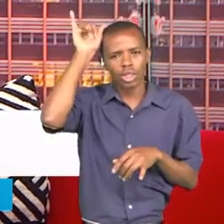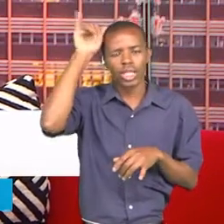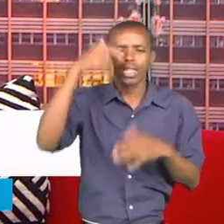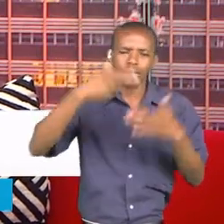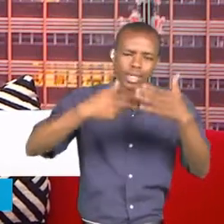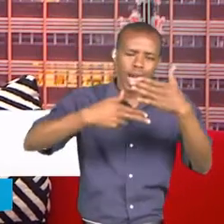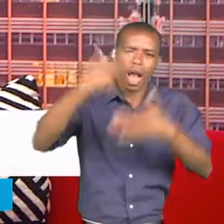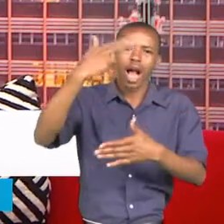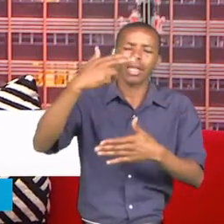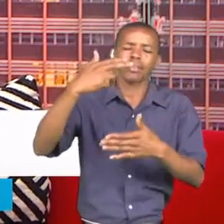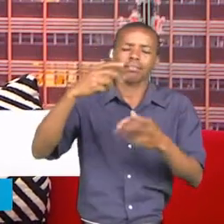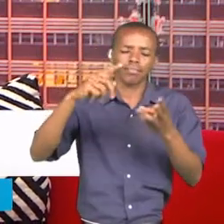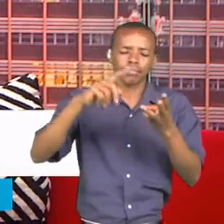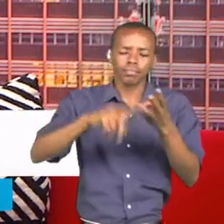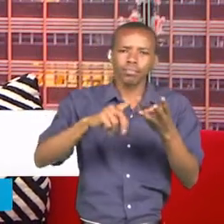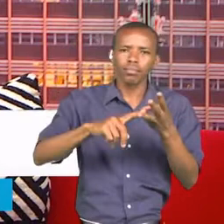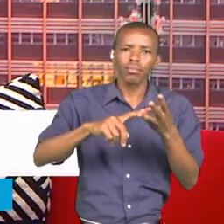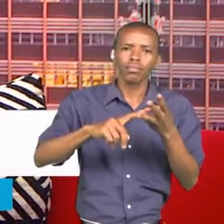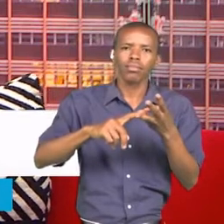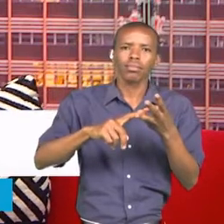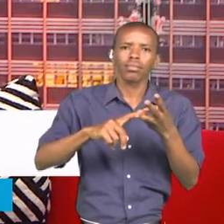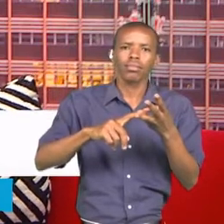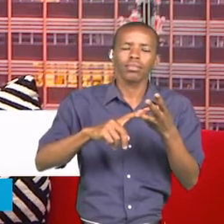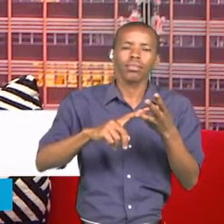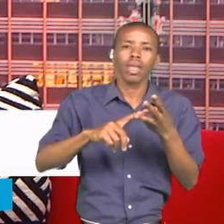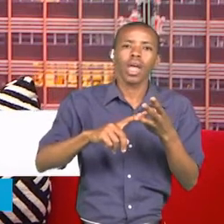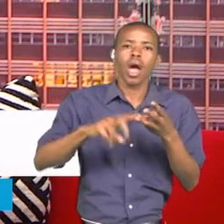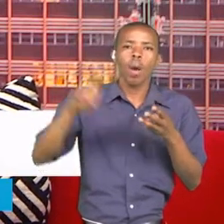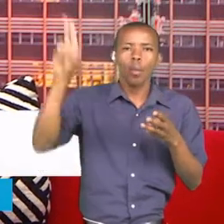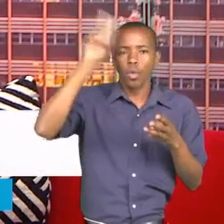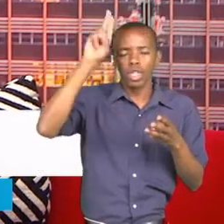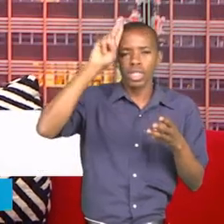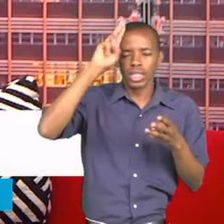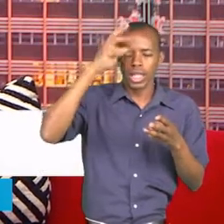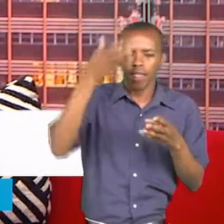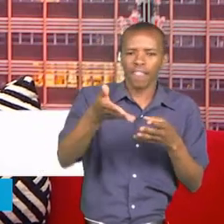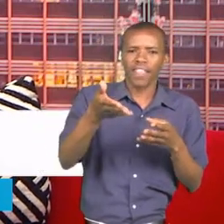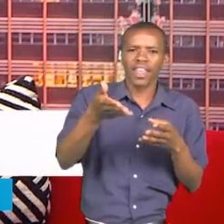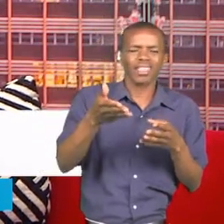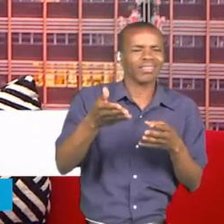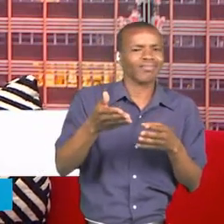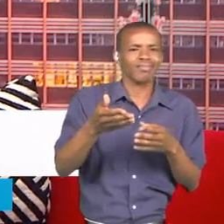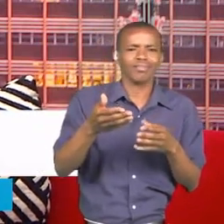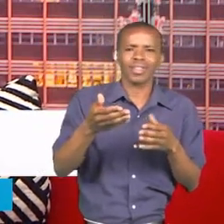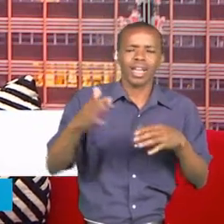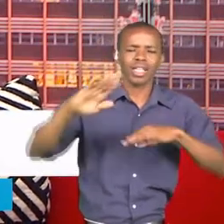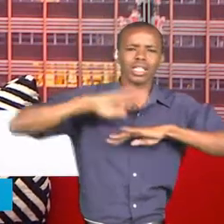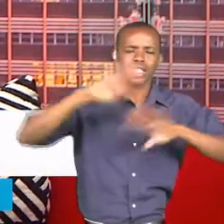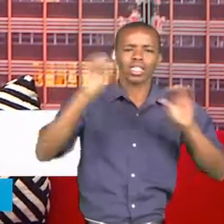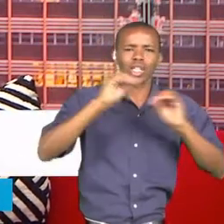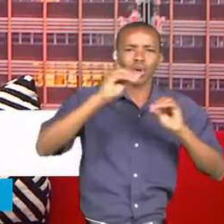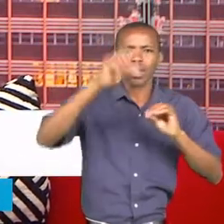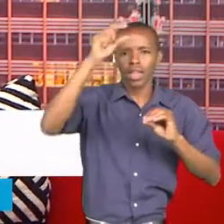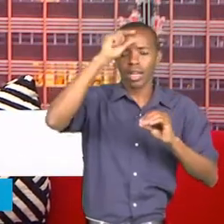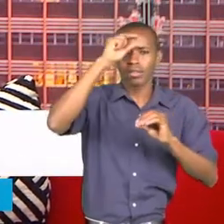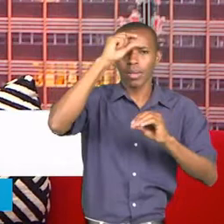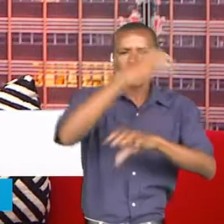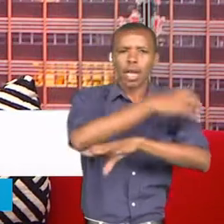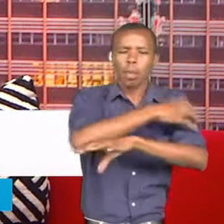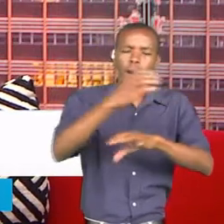high. Number three, you've got the fact that the police presence is very scanty, and government power is not